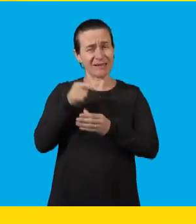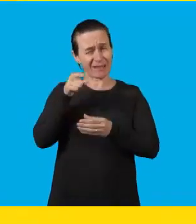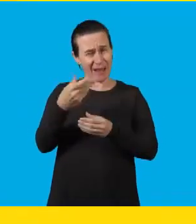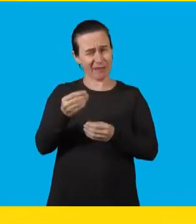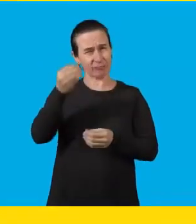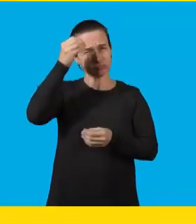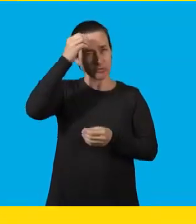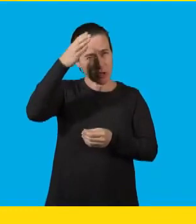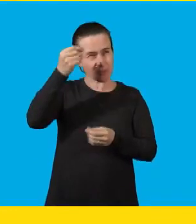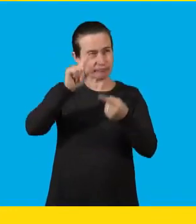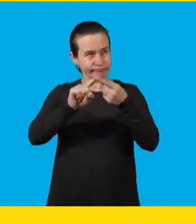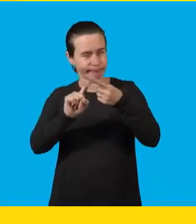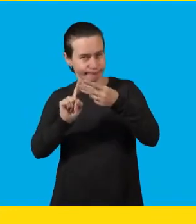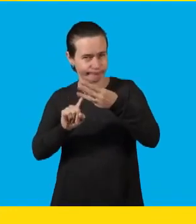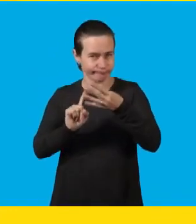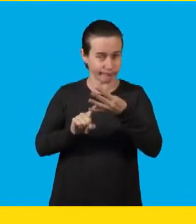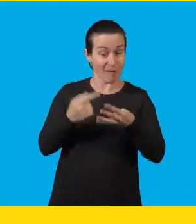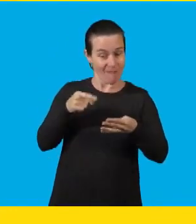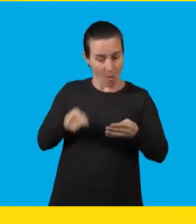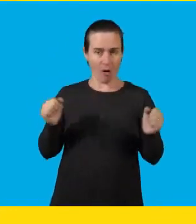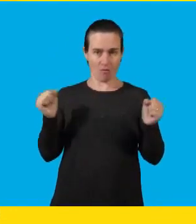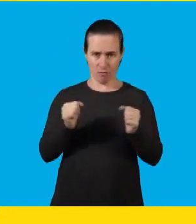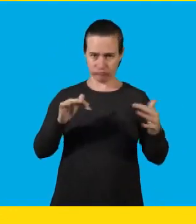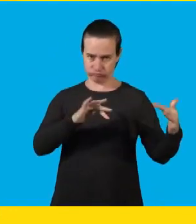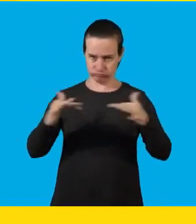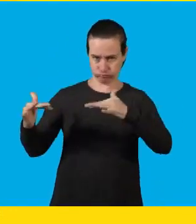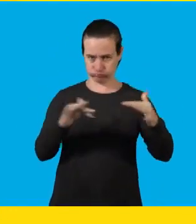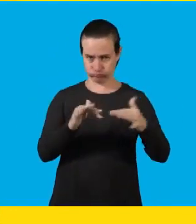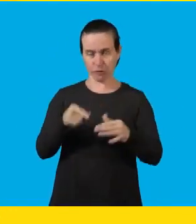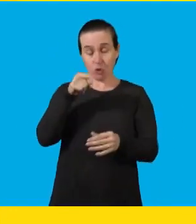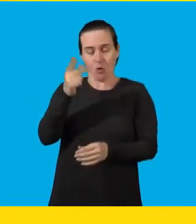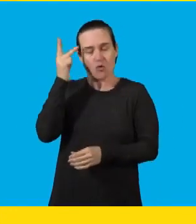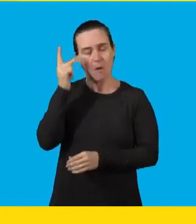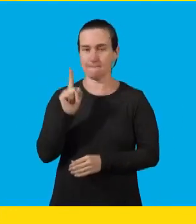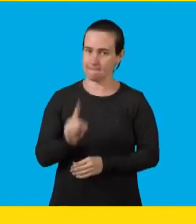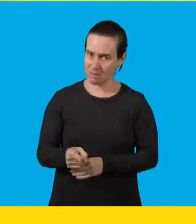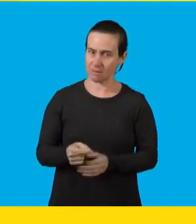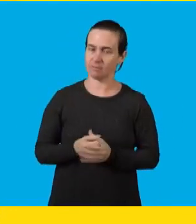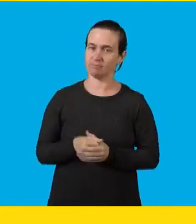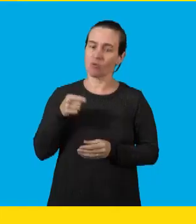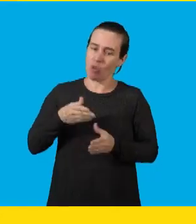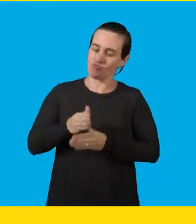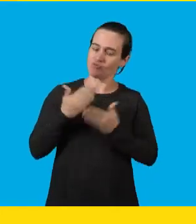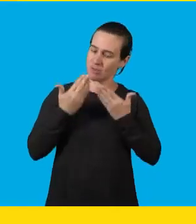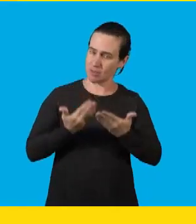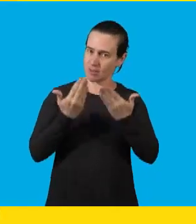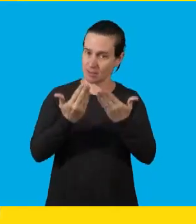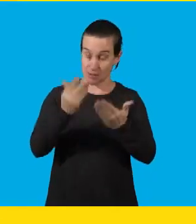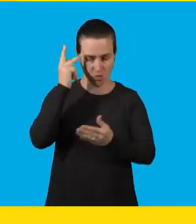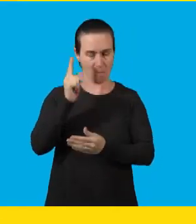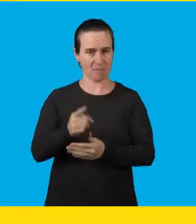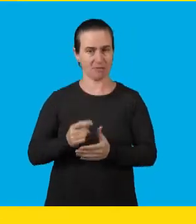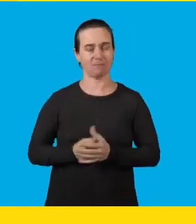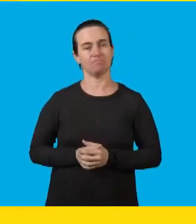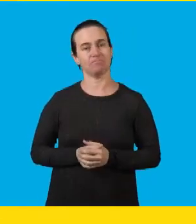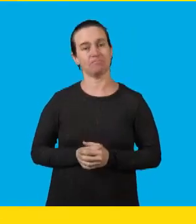are specific concepts that are related to the Cold War that you have to know from studying. Okay? And